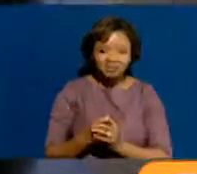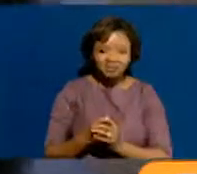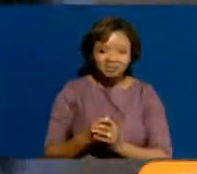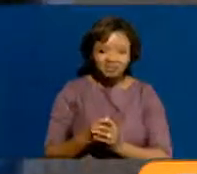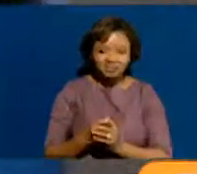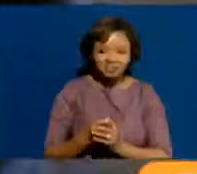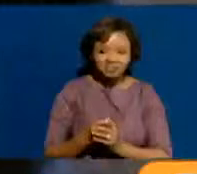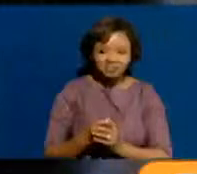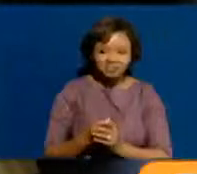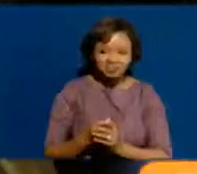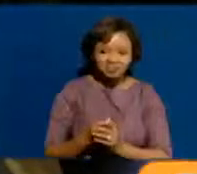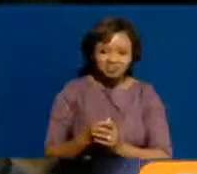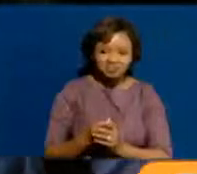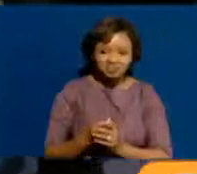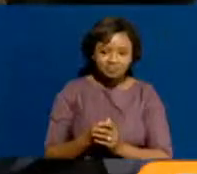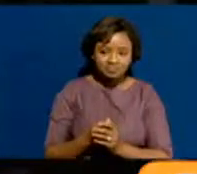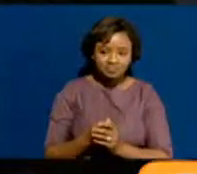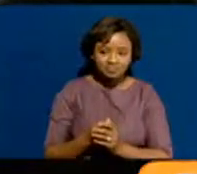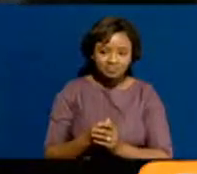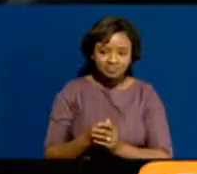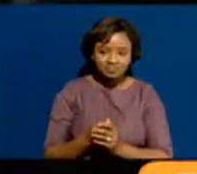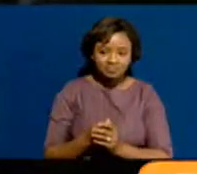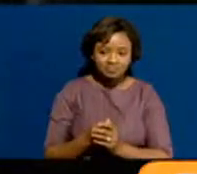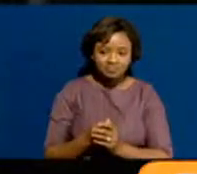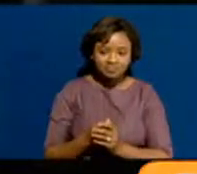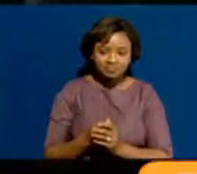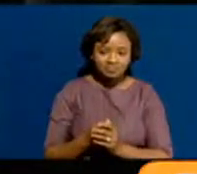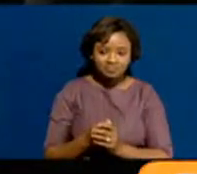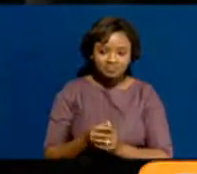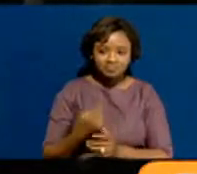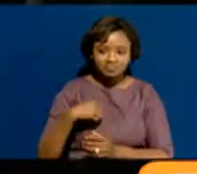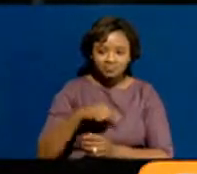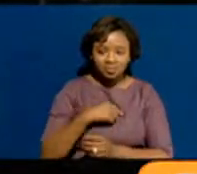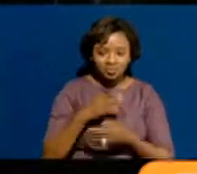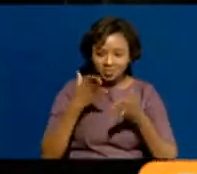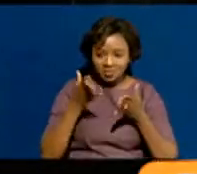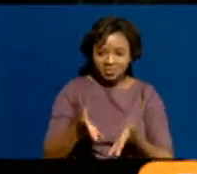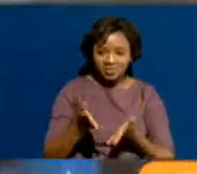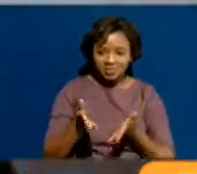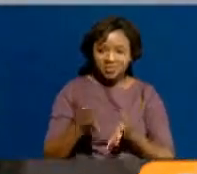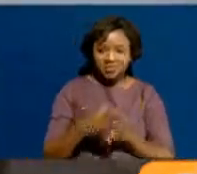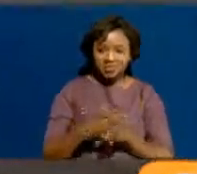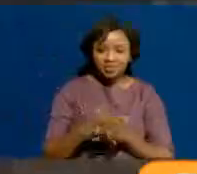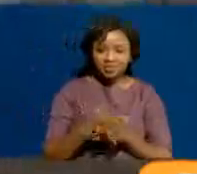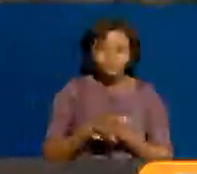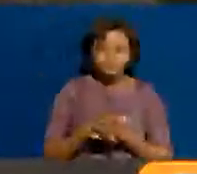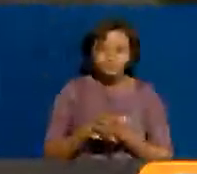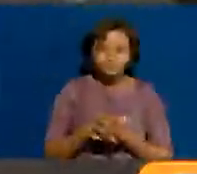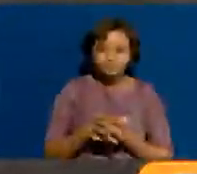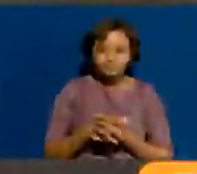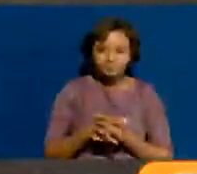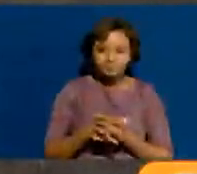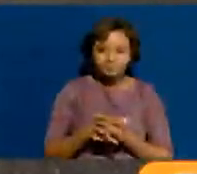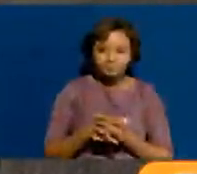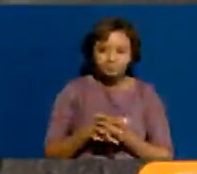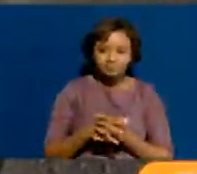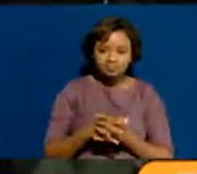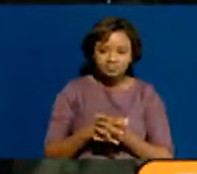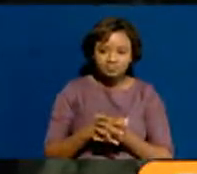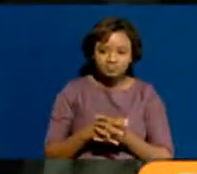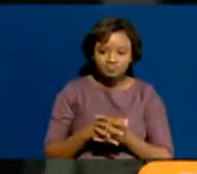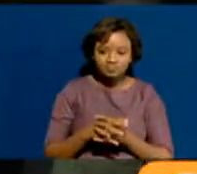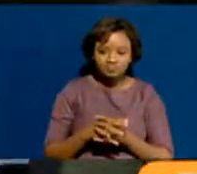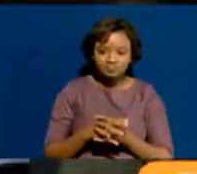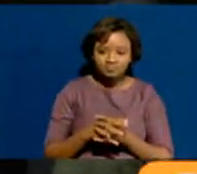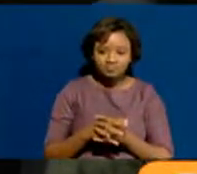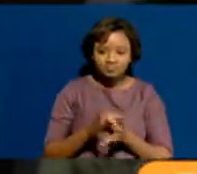Mahmoud Ouedraogo from Burkina Faso. We are here and very glad, and they take